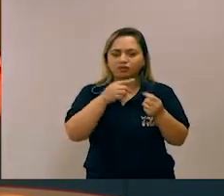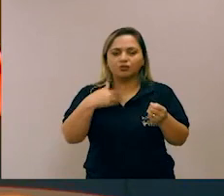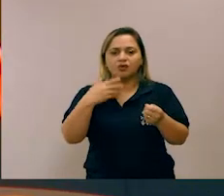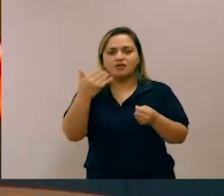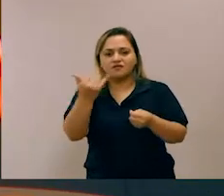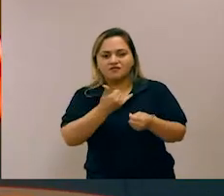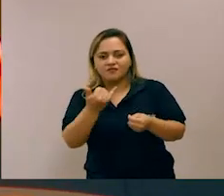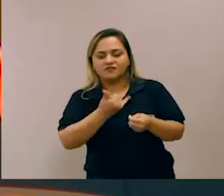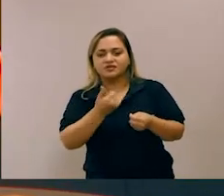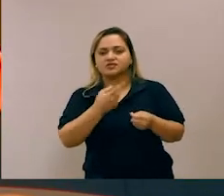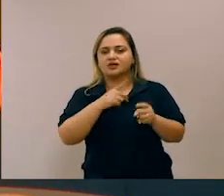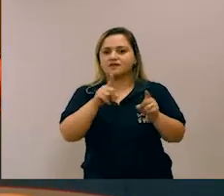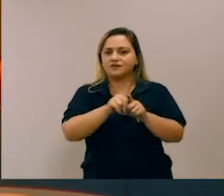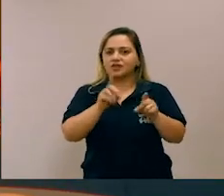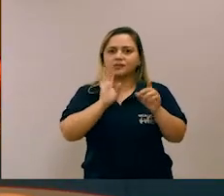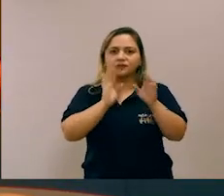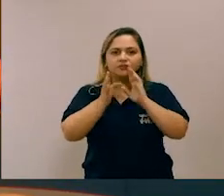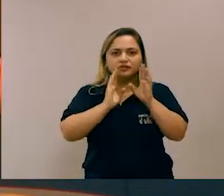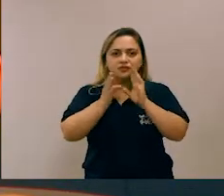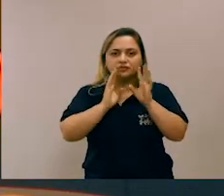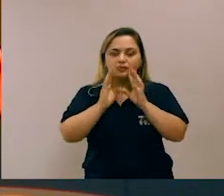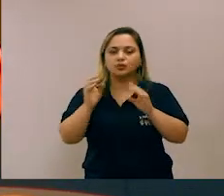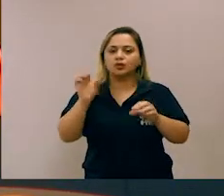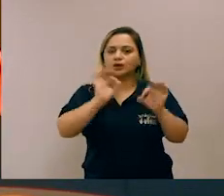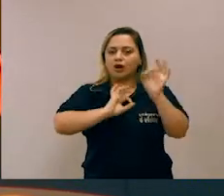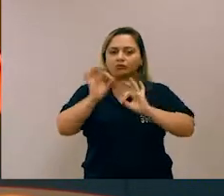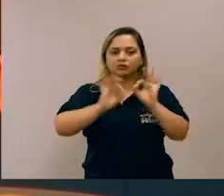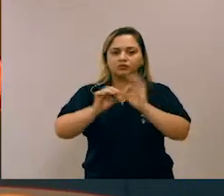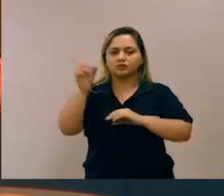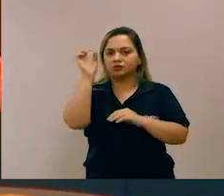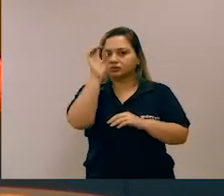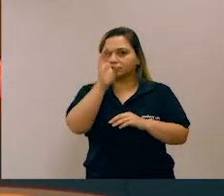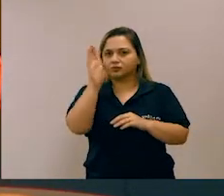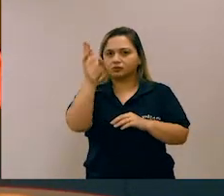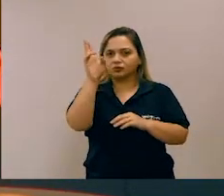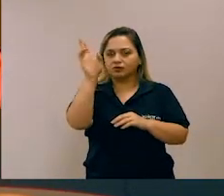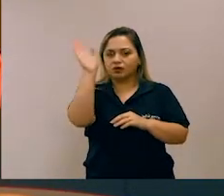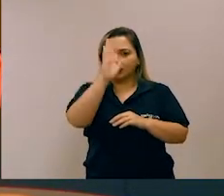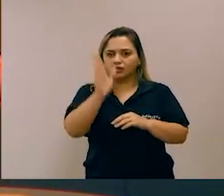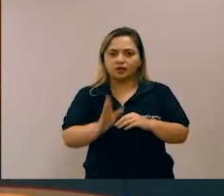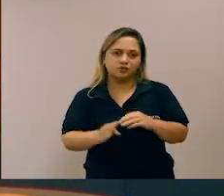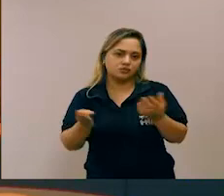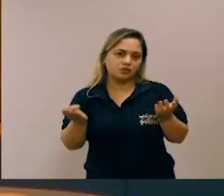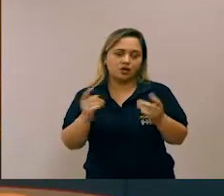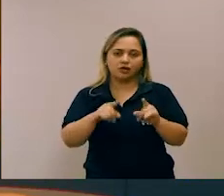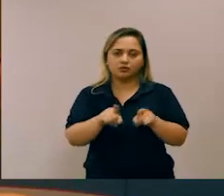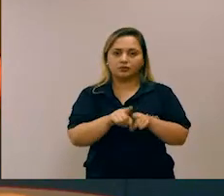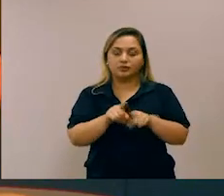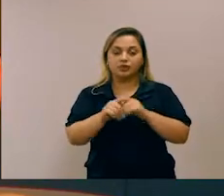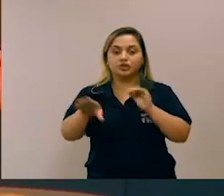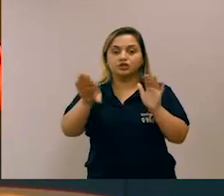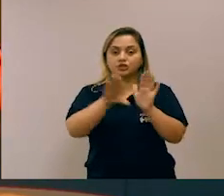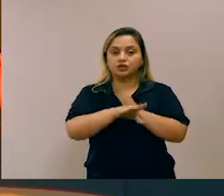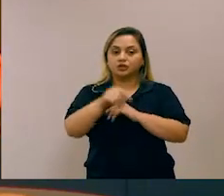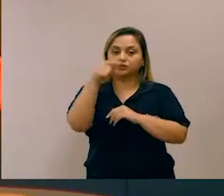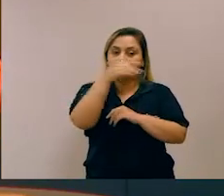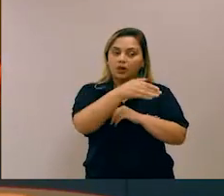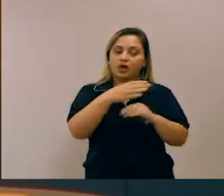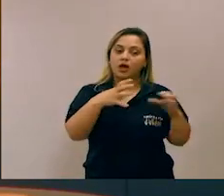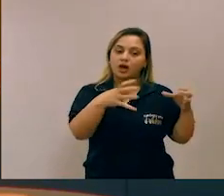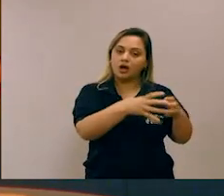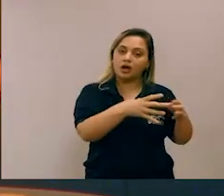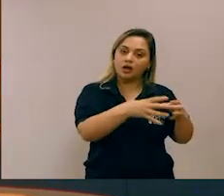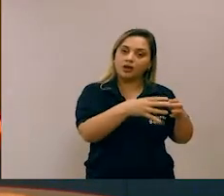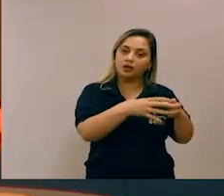to receive this in the cooperation department and also at the operations base. So